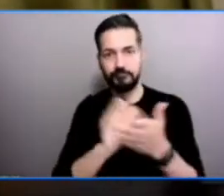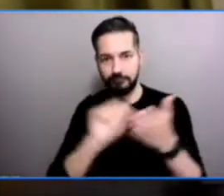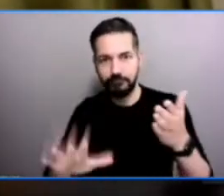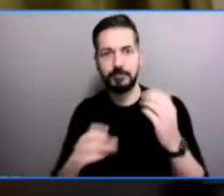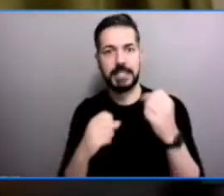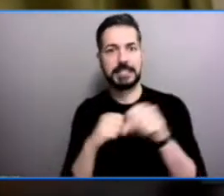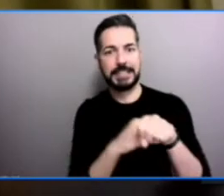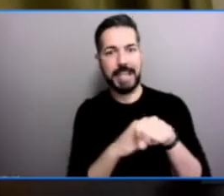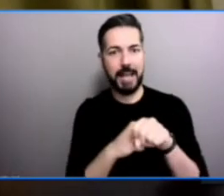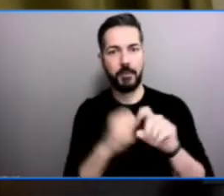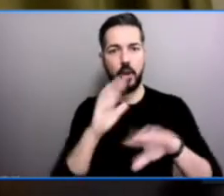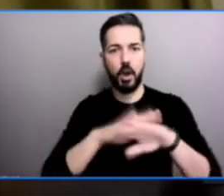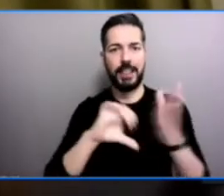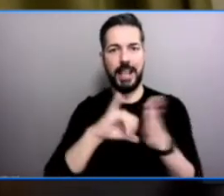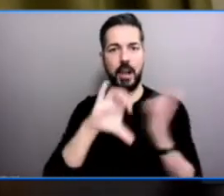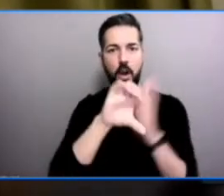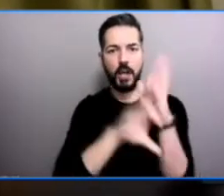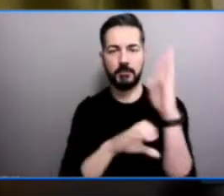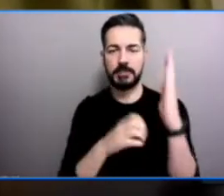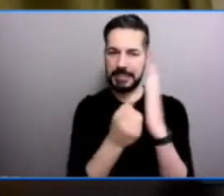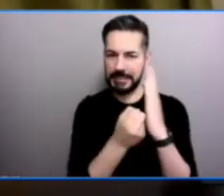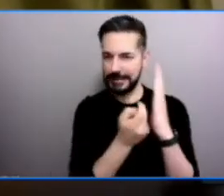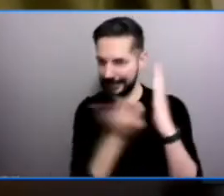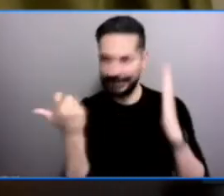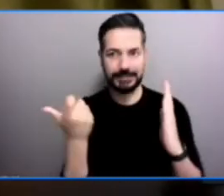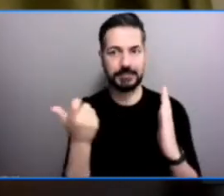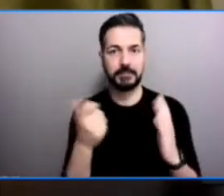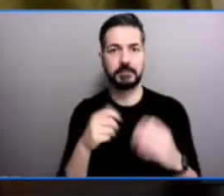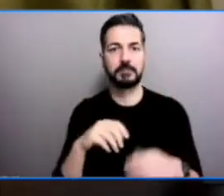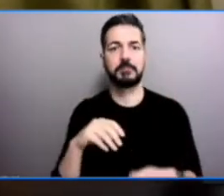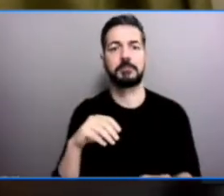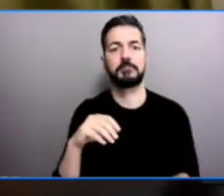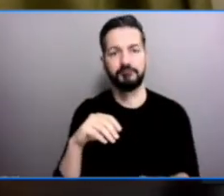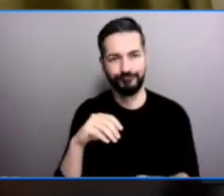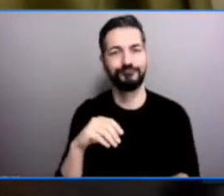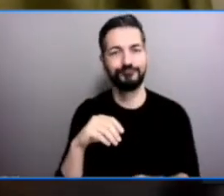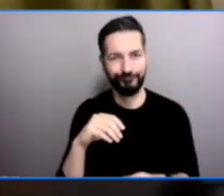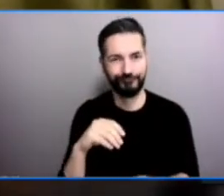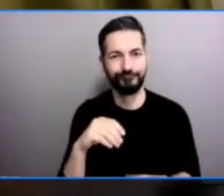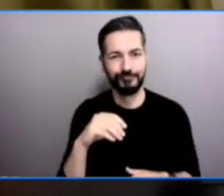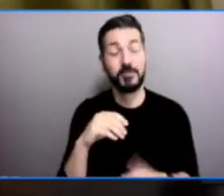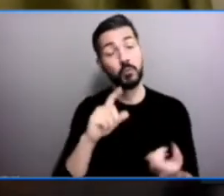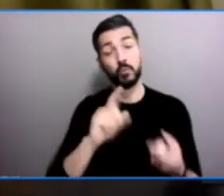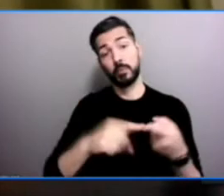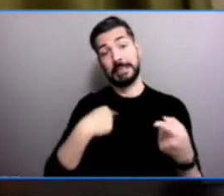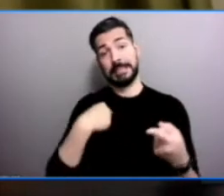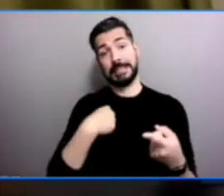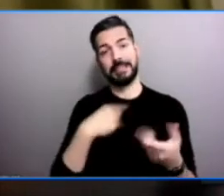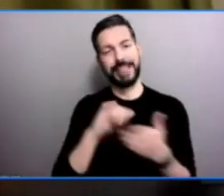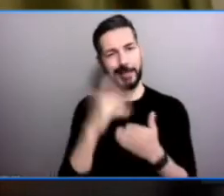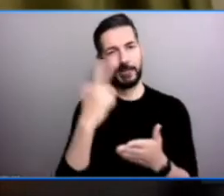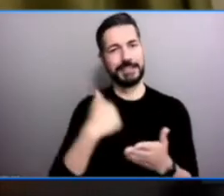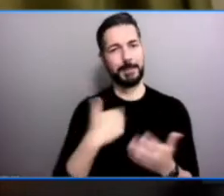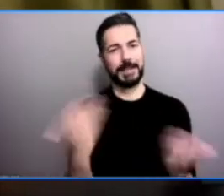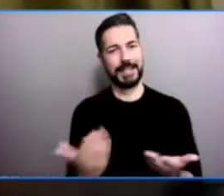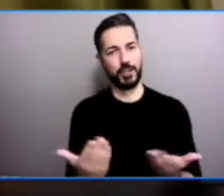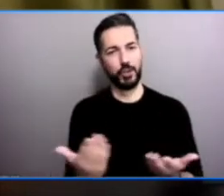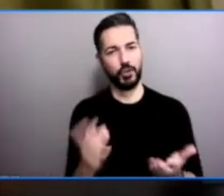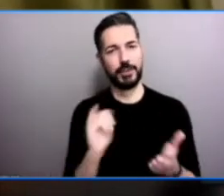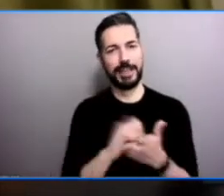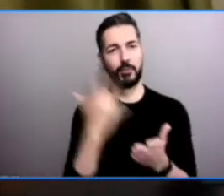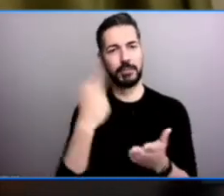a digital campaign through social media and traditional media, me just talking to whomever I could about